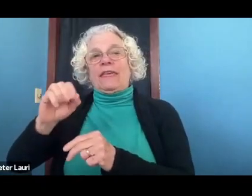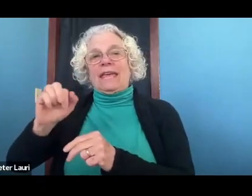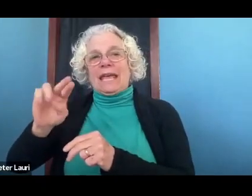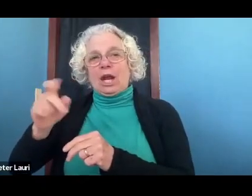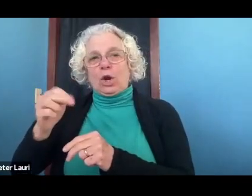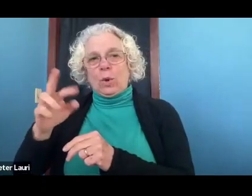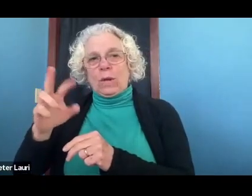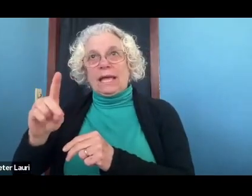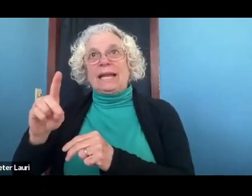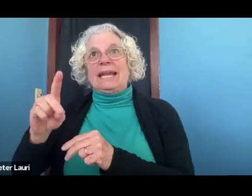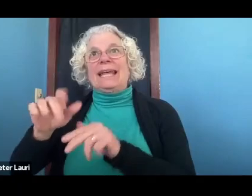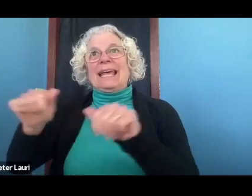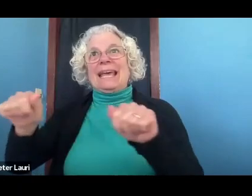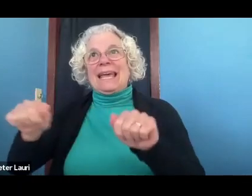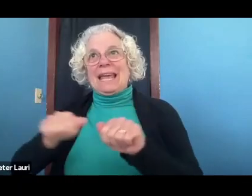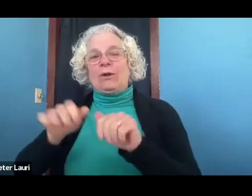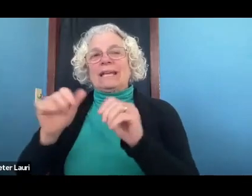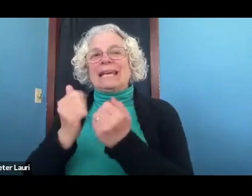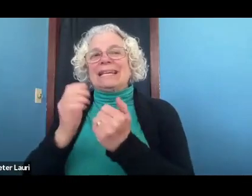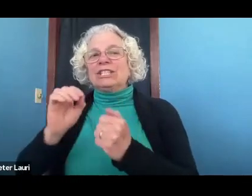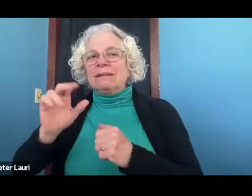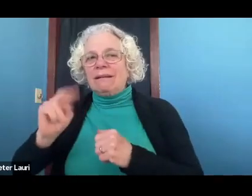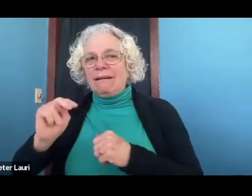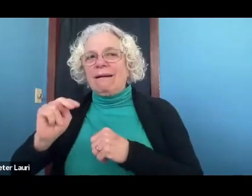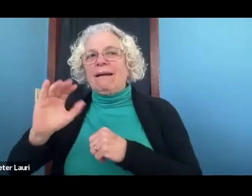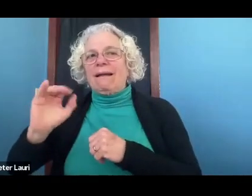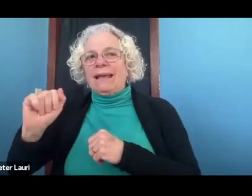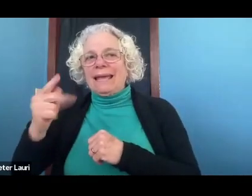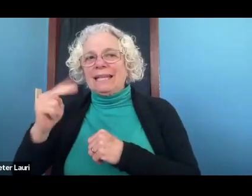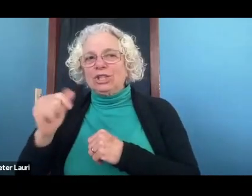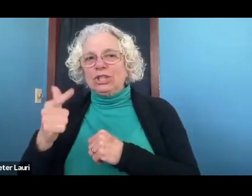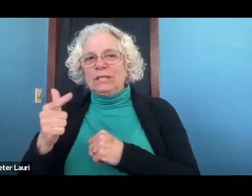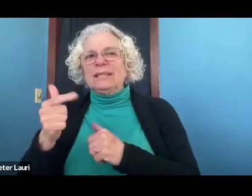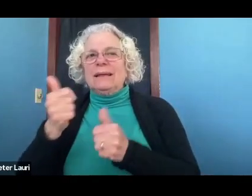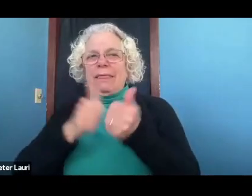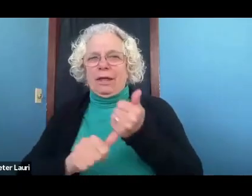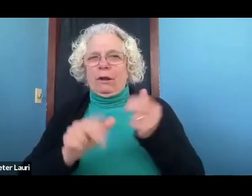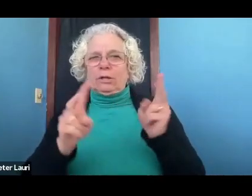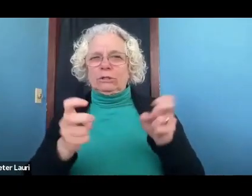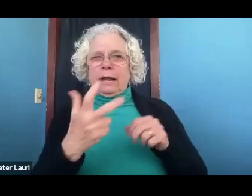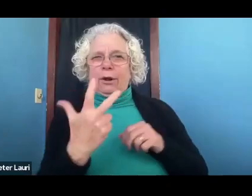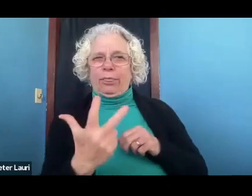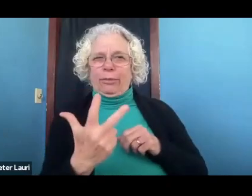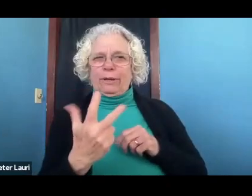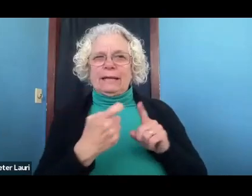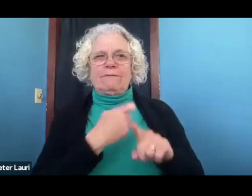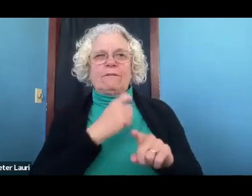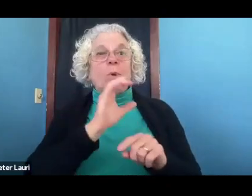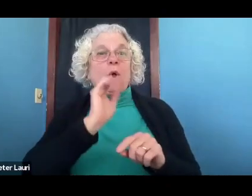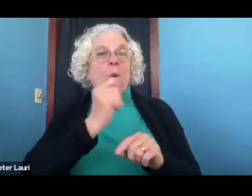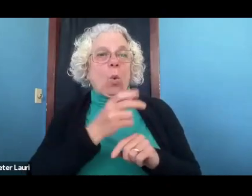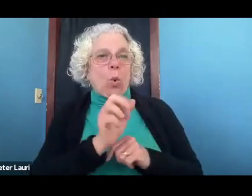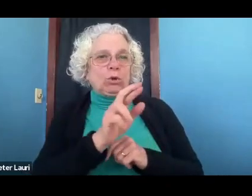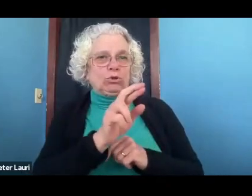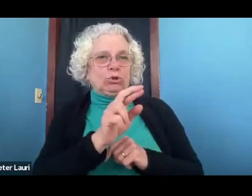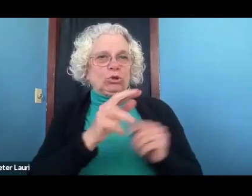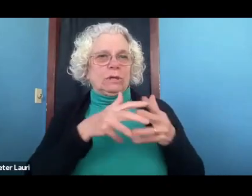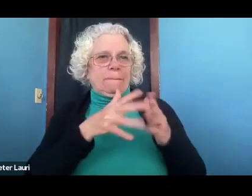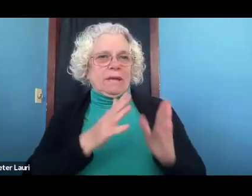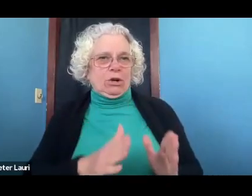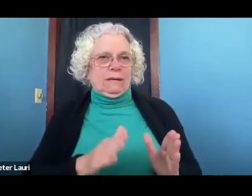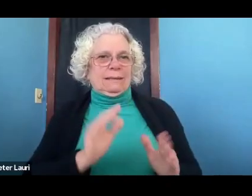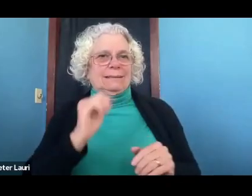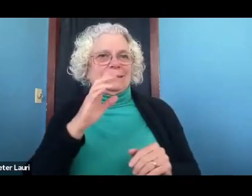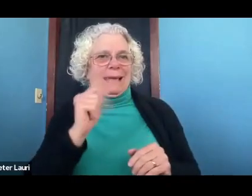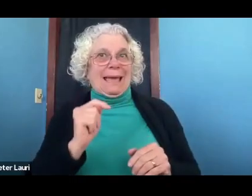Aging for the planning and service area under the authority of Title III of the Older Americans Act. The Arrowhead